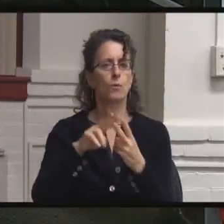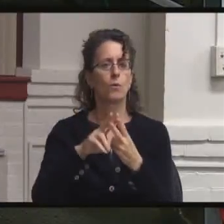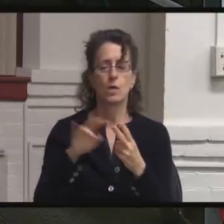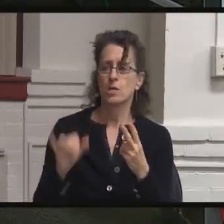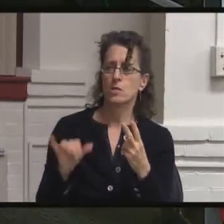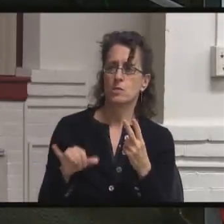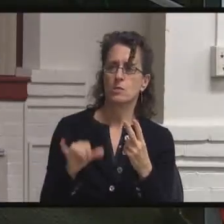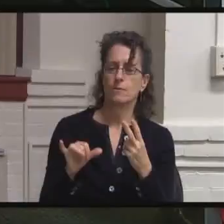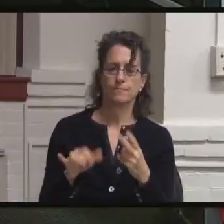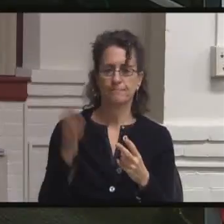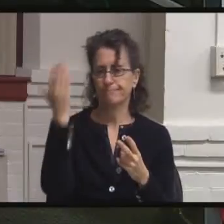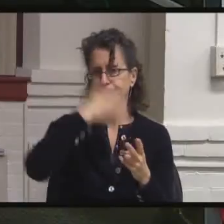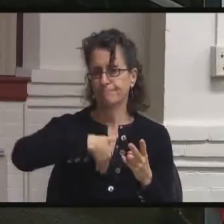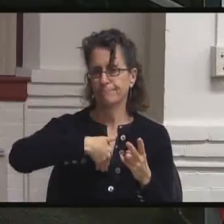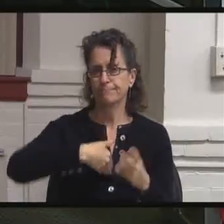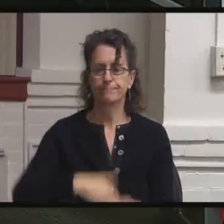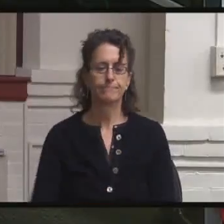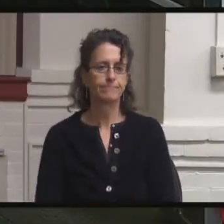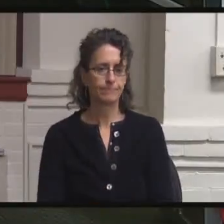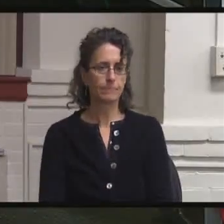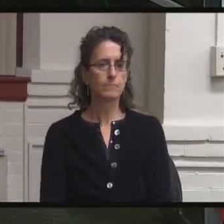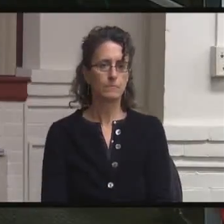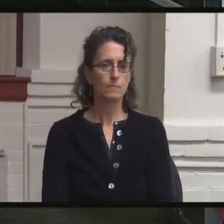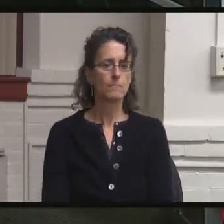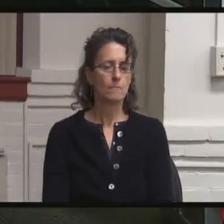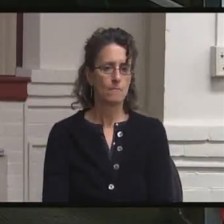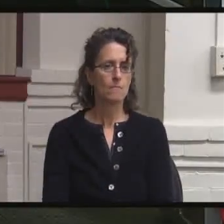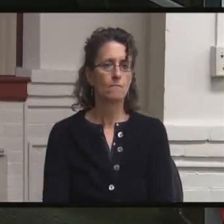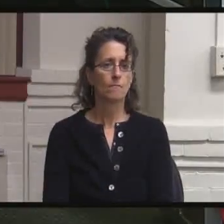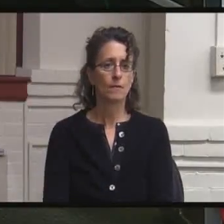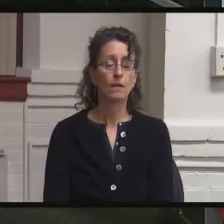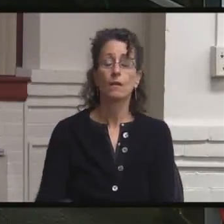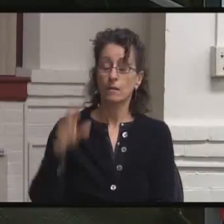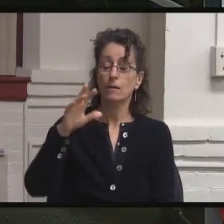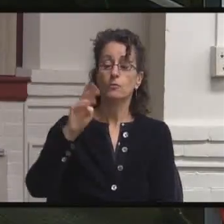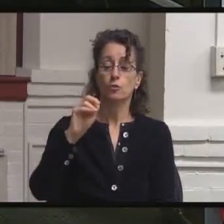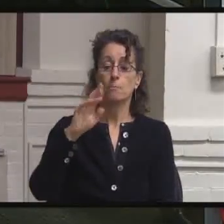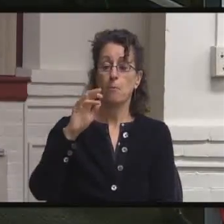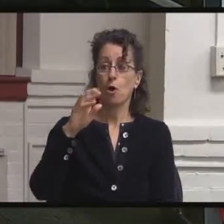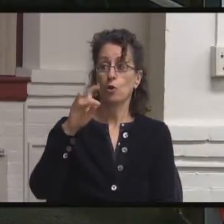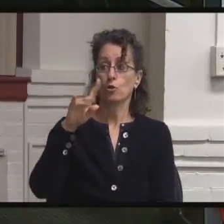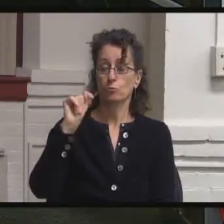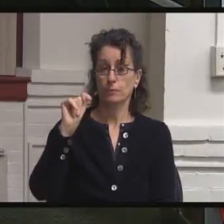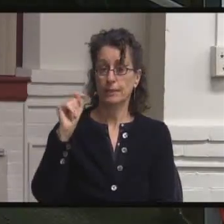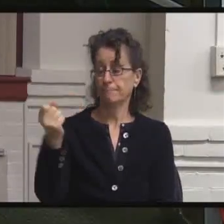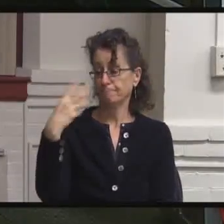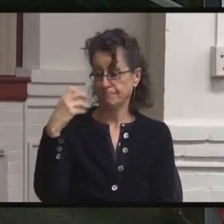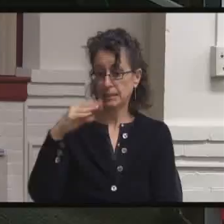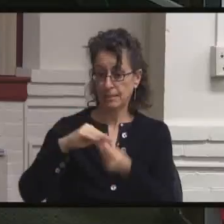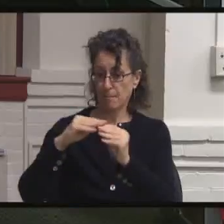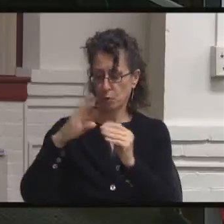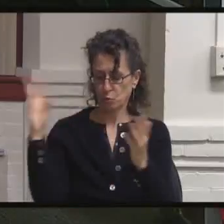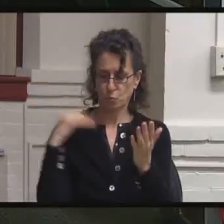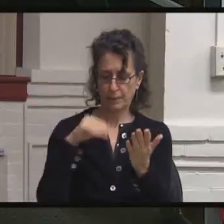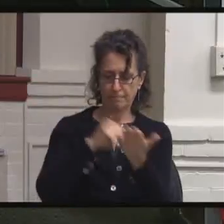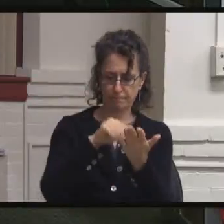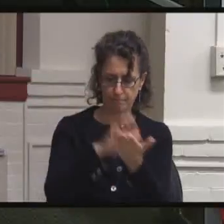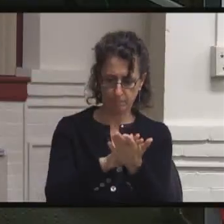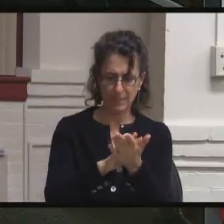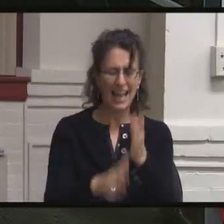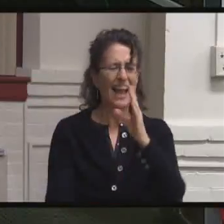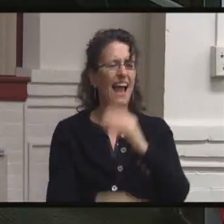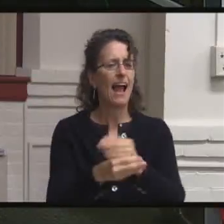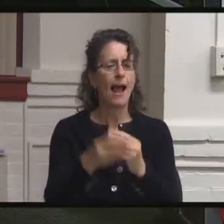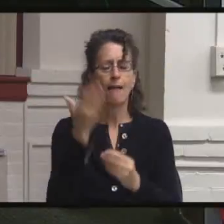Okay. Right. So essentially, we've taken the numbers provided by the vendor, added a small contingency of $1,500,